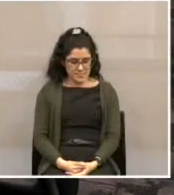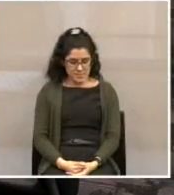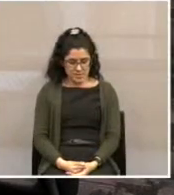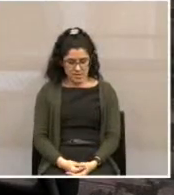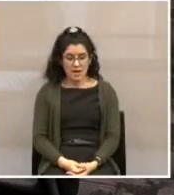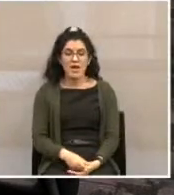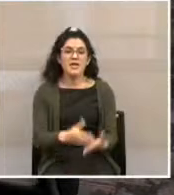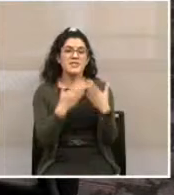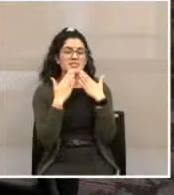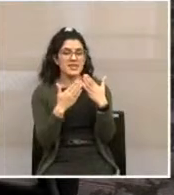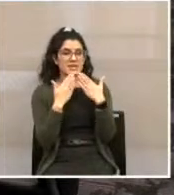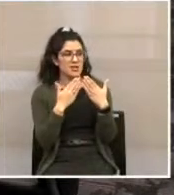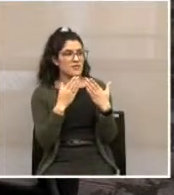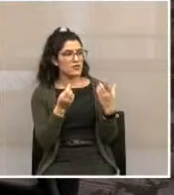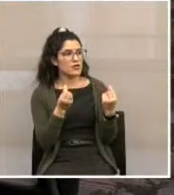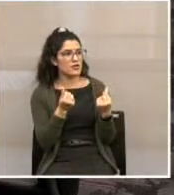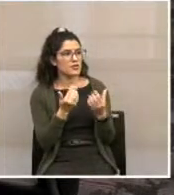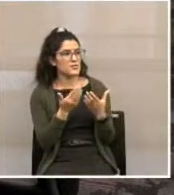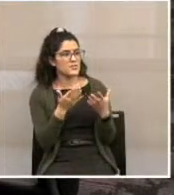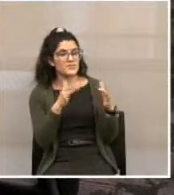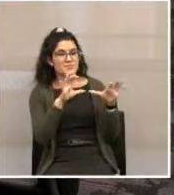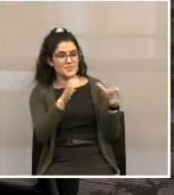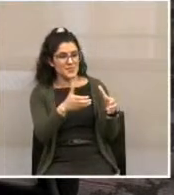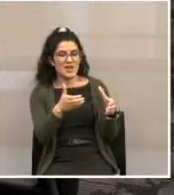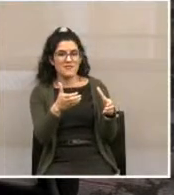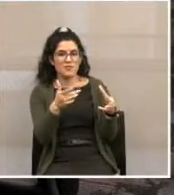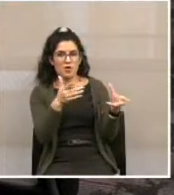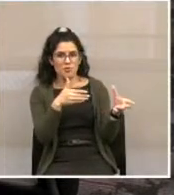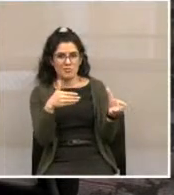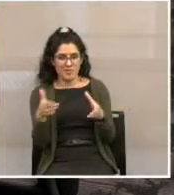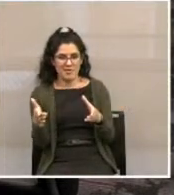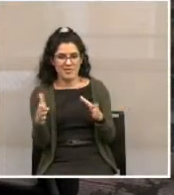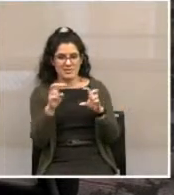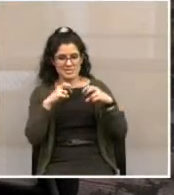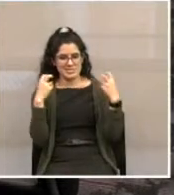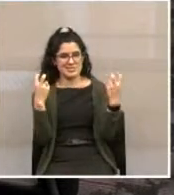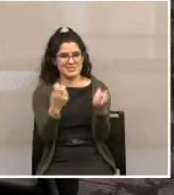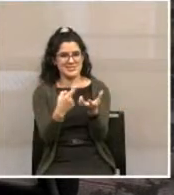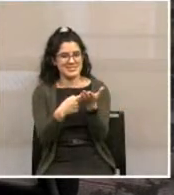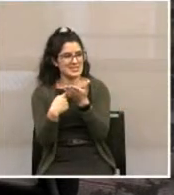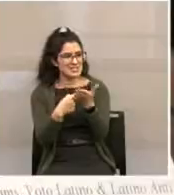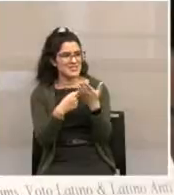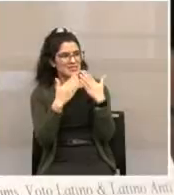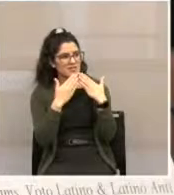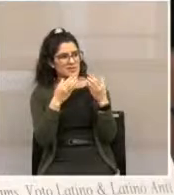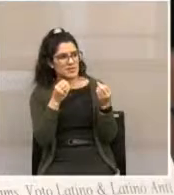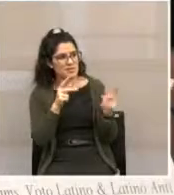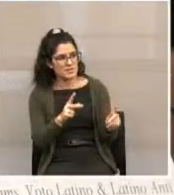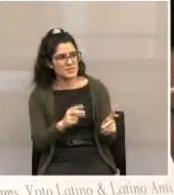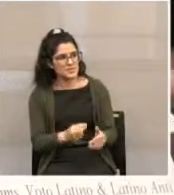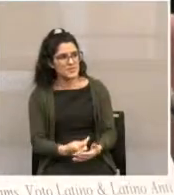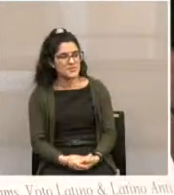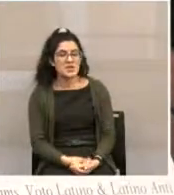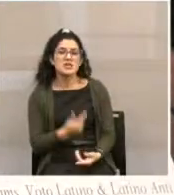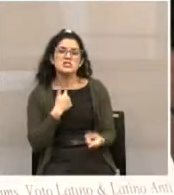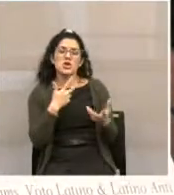Thank you. Thank you to the Committee on House Administration for organizing this roundtable and for giving me this opportunity. I wanted to start off